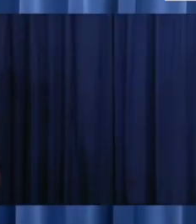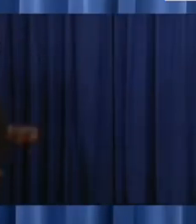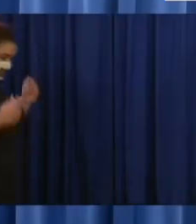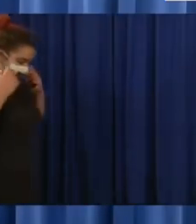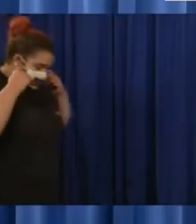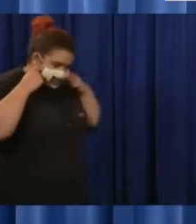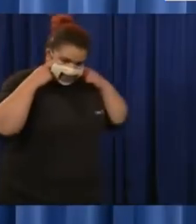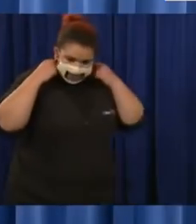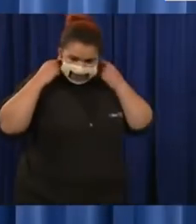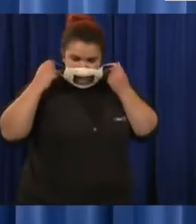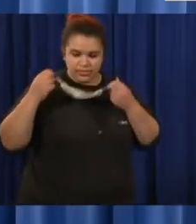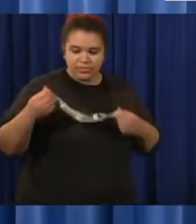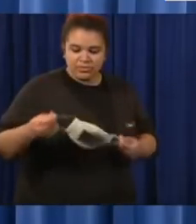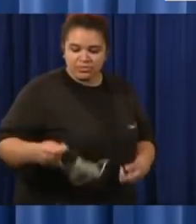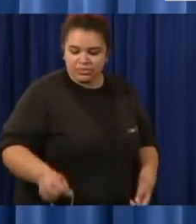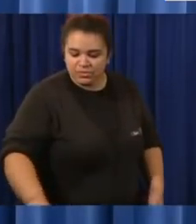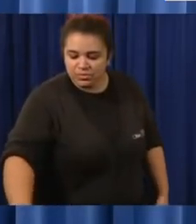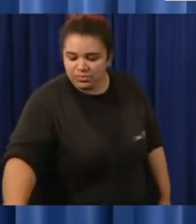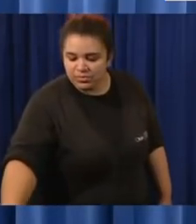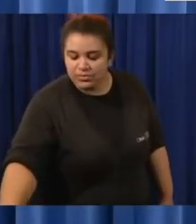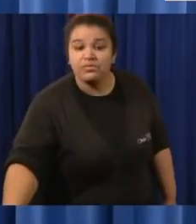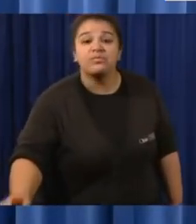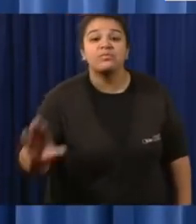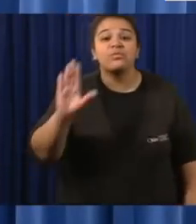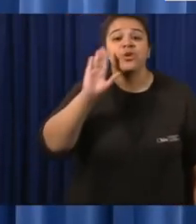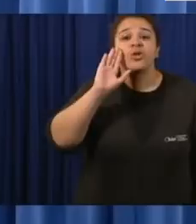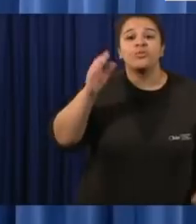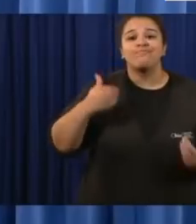Hi, Governor. Julie Carr-Smythe from the Associated Press.